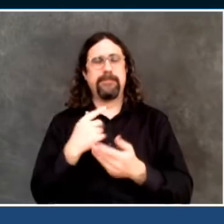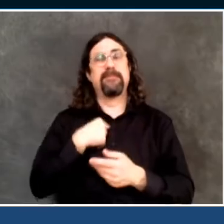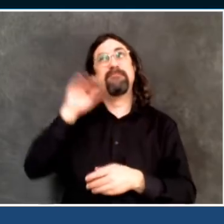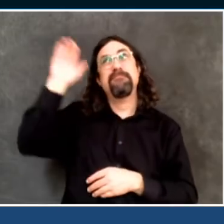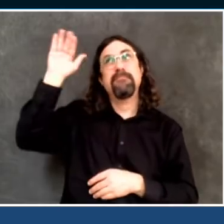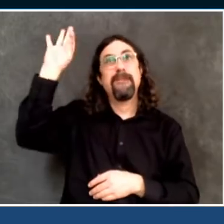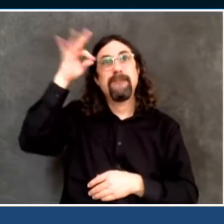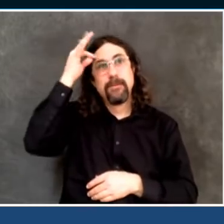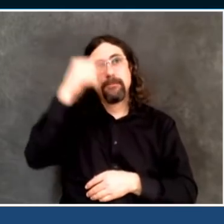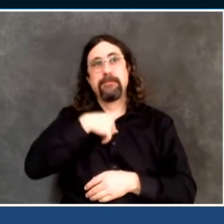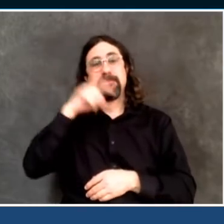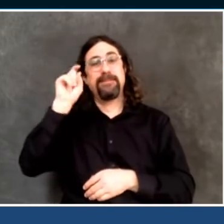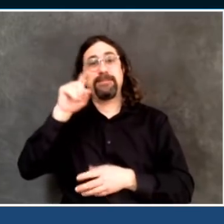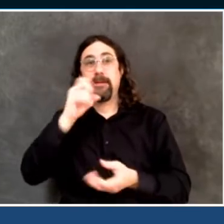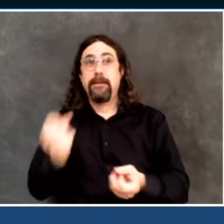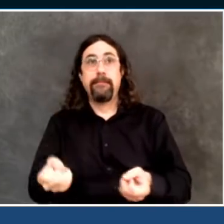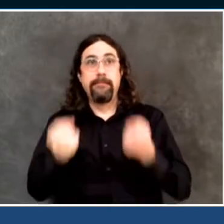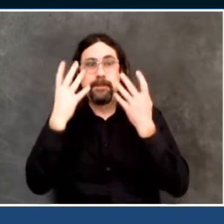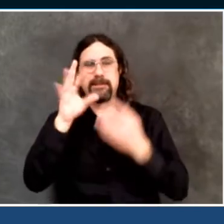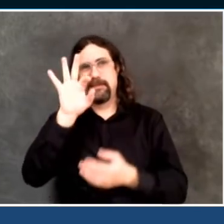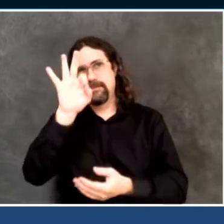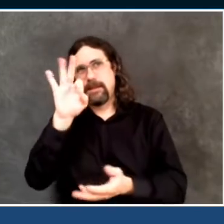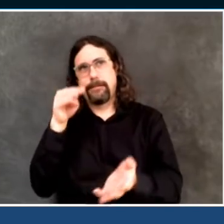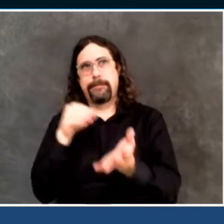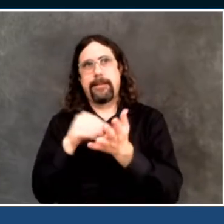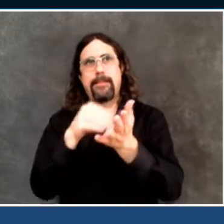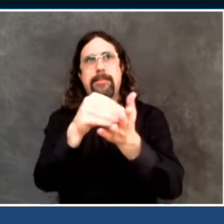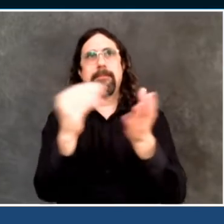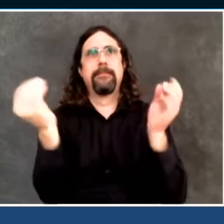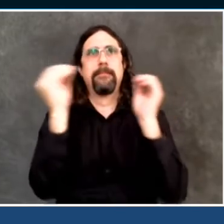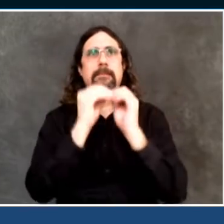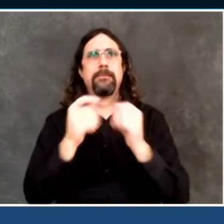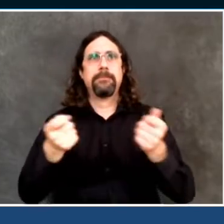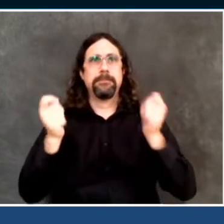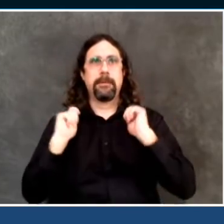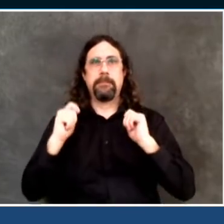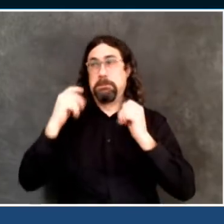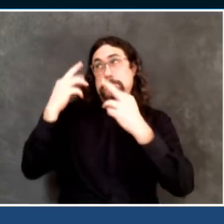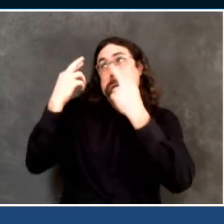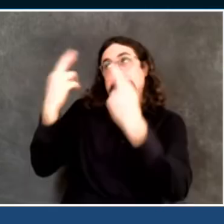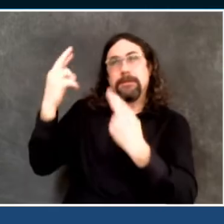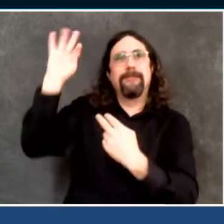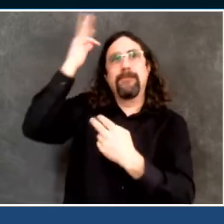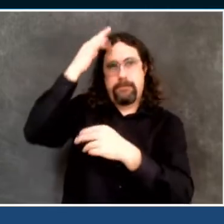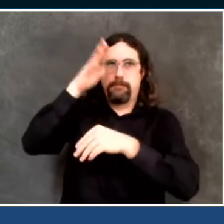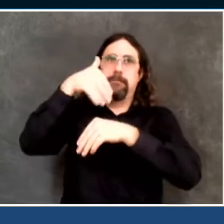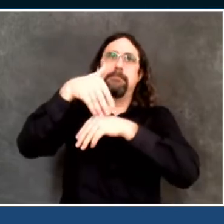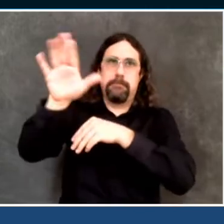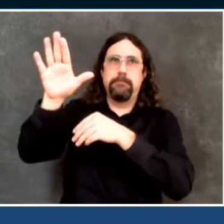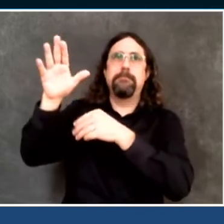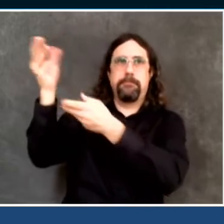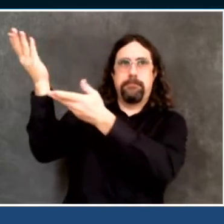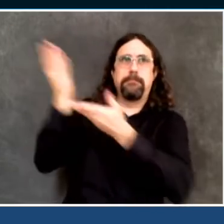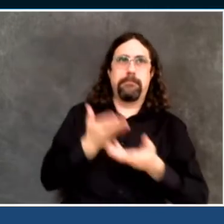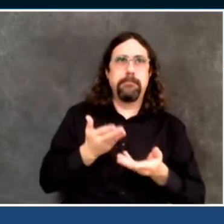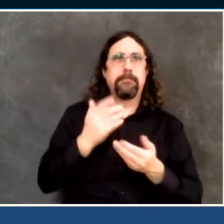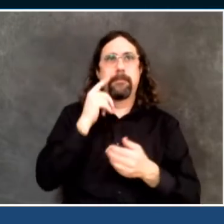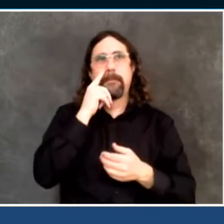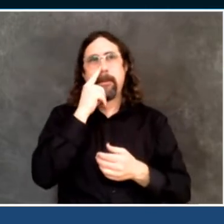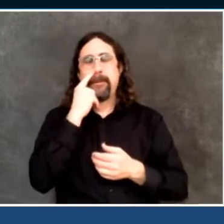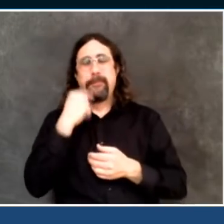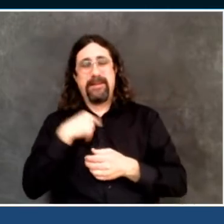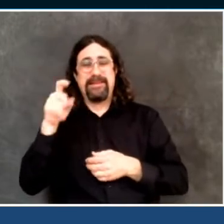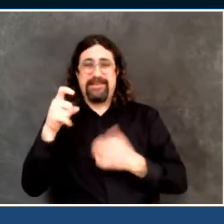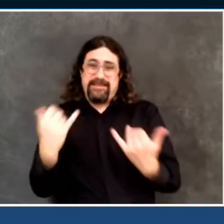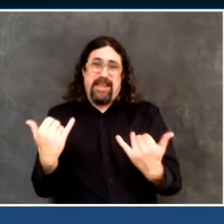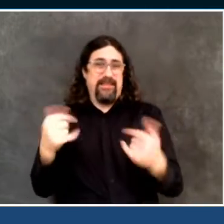are hopeful that we'll start to get deliveries from that request quickly. We need them even to get through this week. We need more. And we're going to